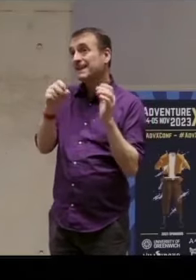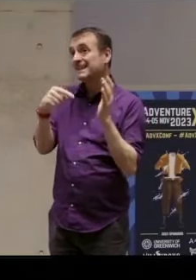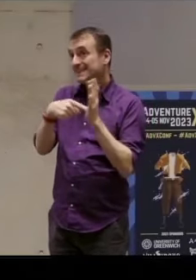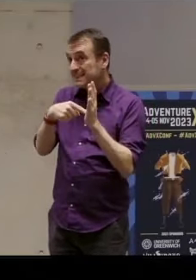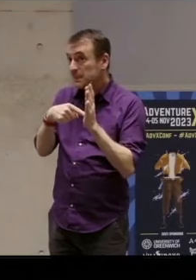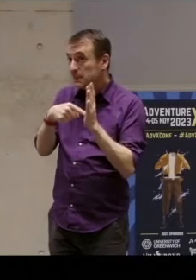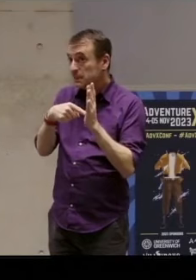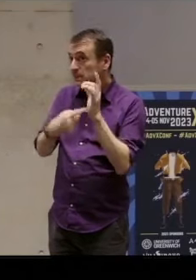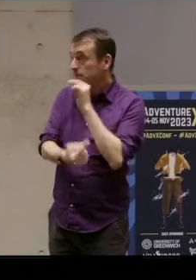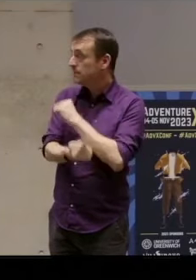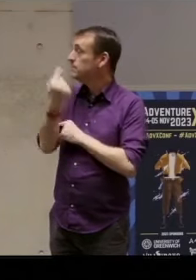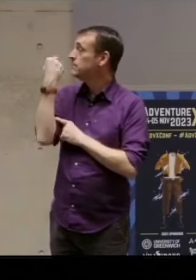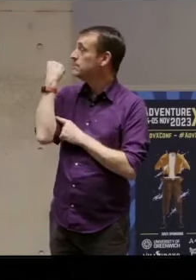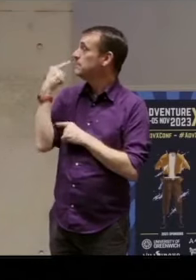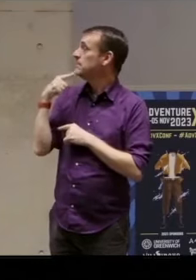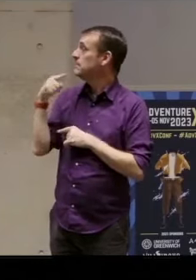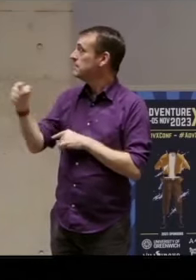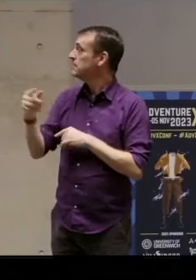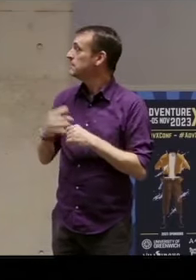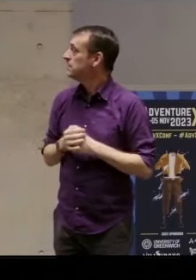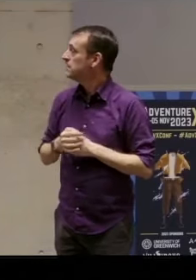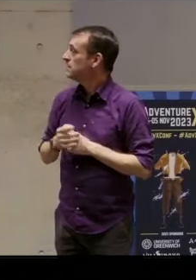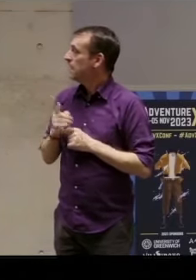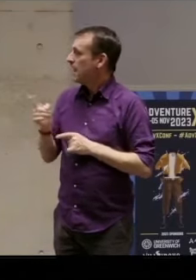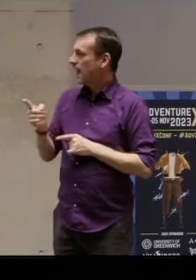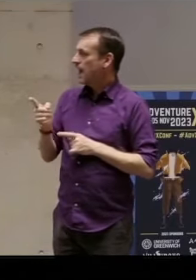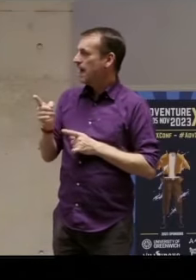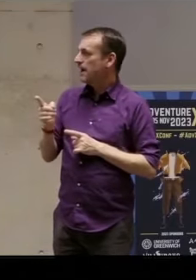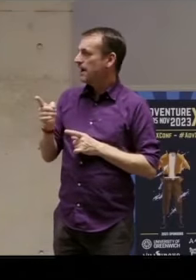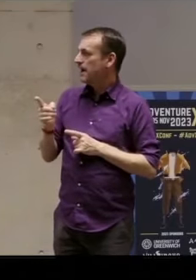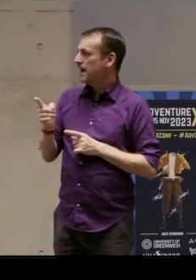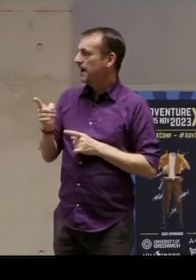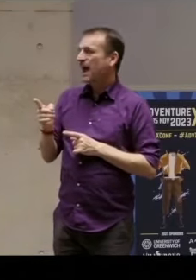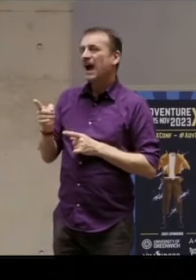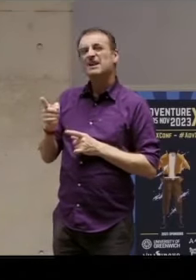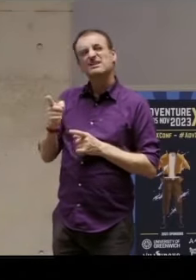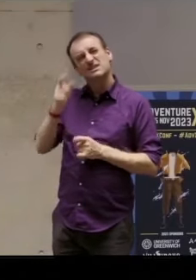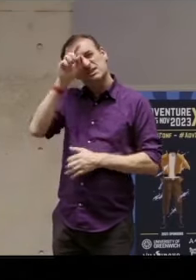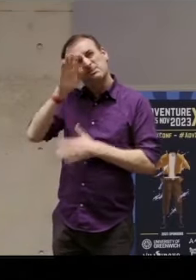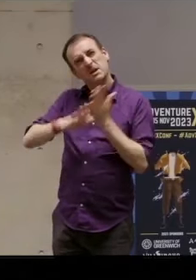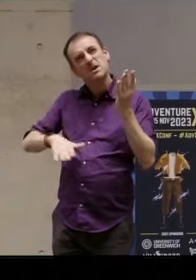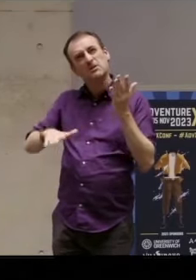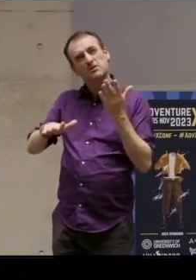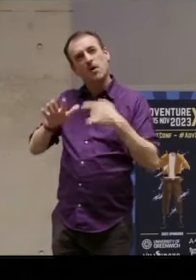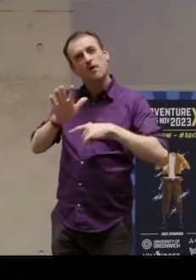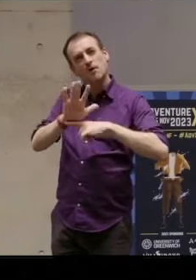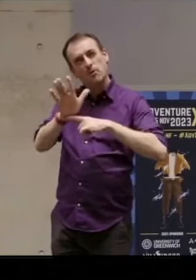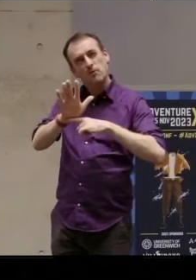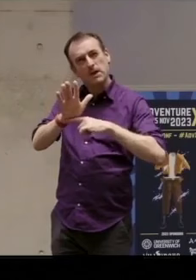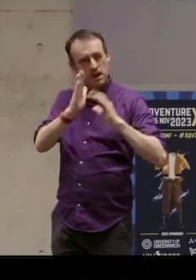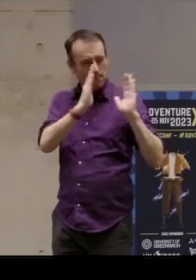composer Leszek Holda enhances the experience, particularly in Lords of Darkness. AD